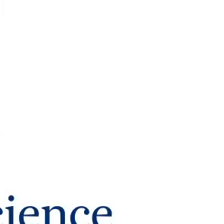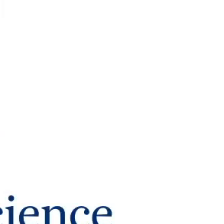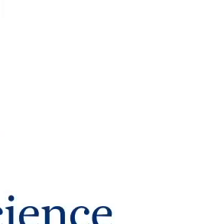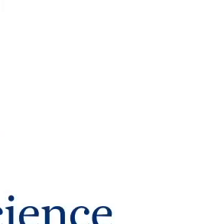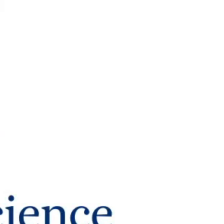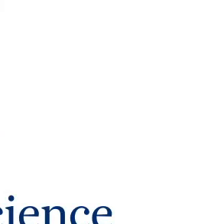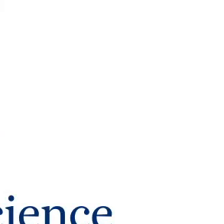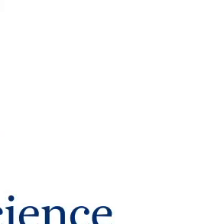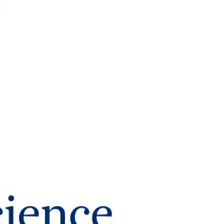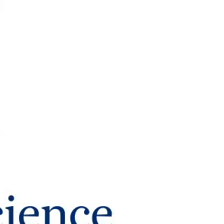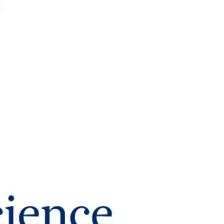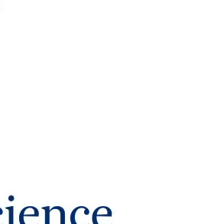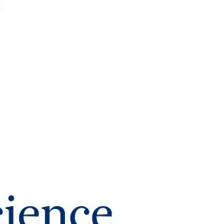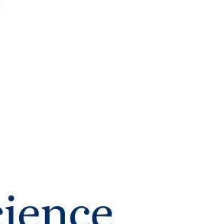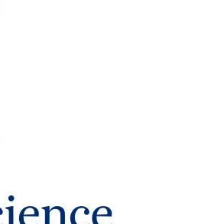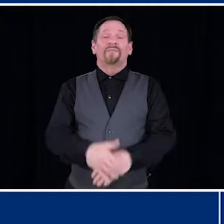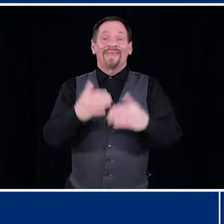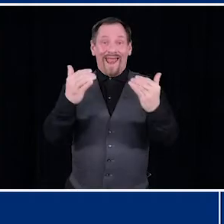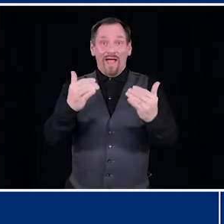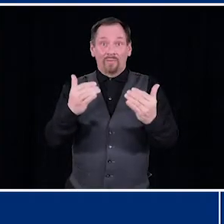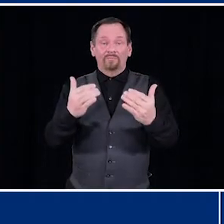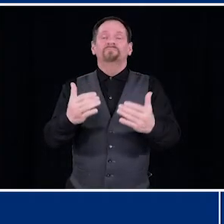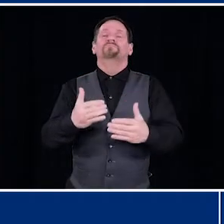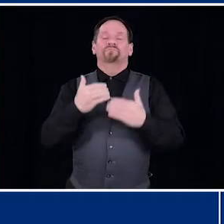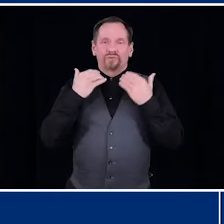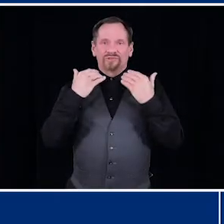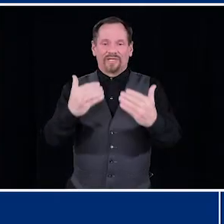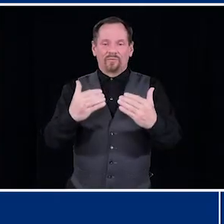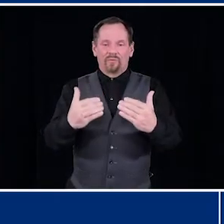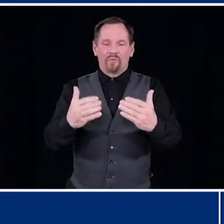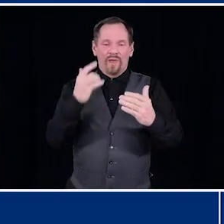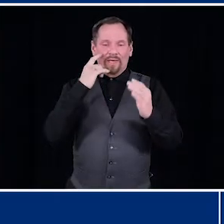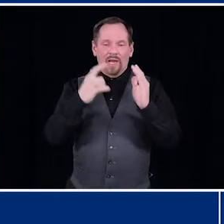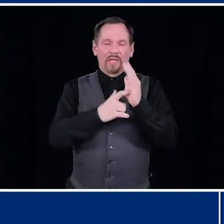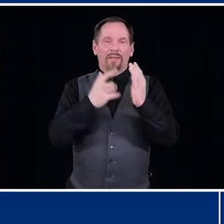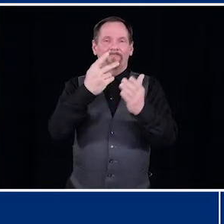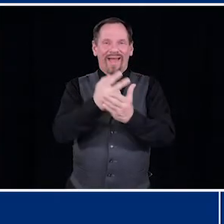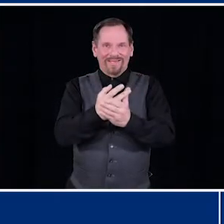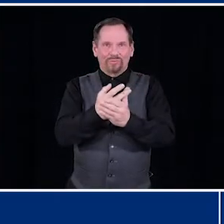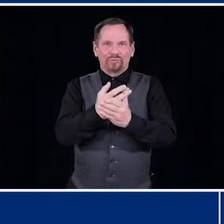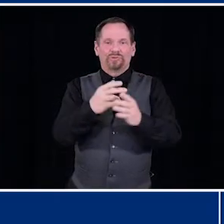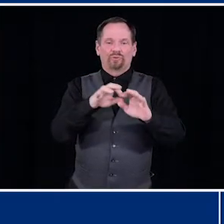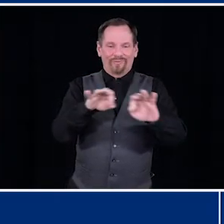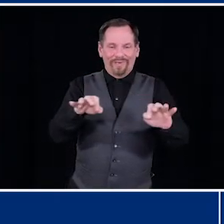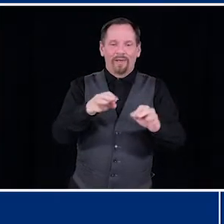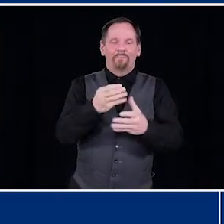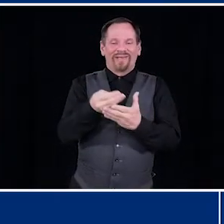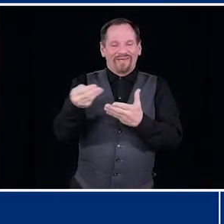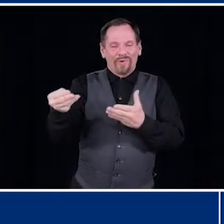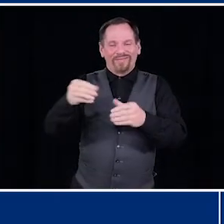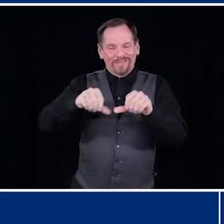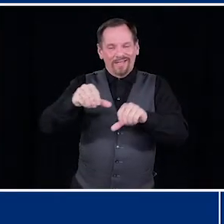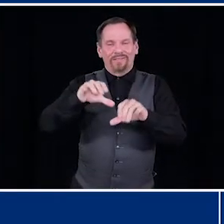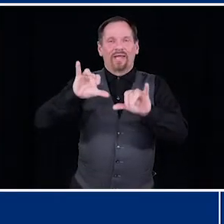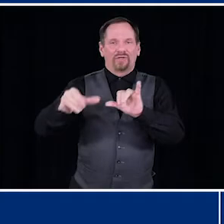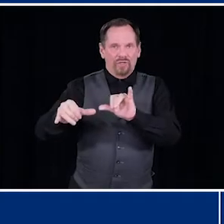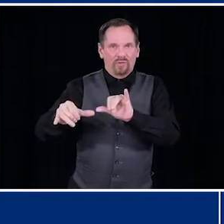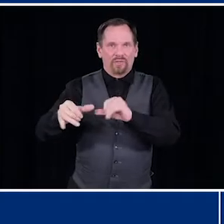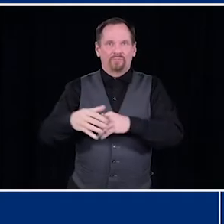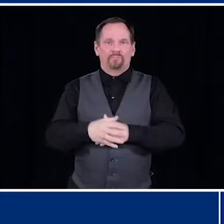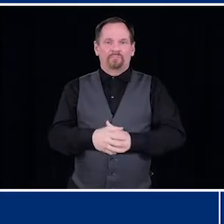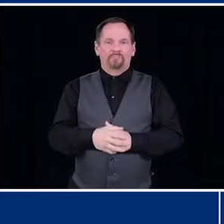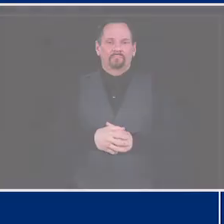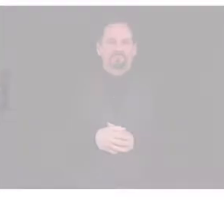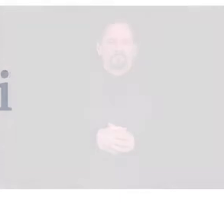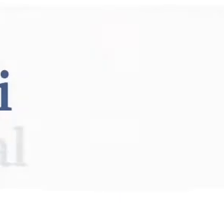Roy Yang. Now we will proceed with the recognizing of the master's degrees in Materials Science and